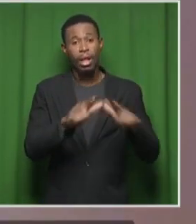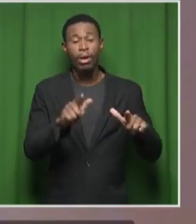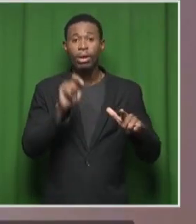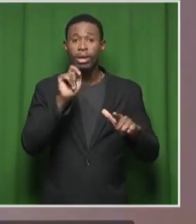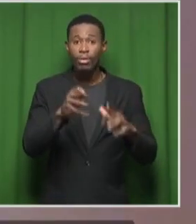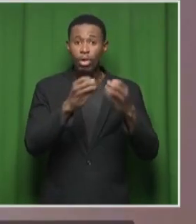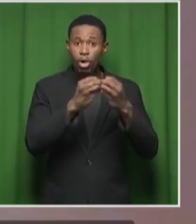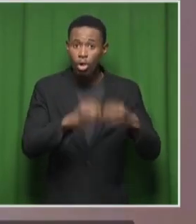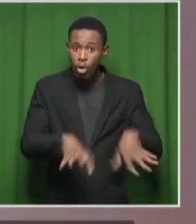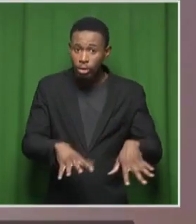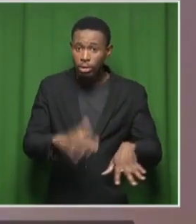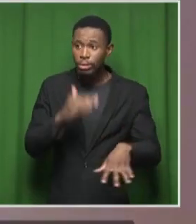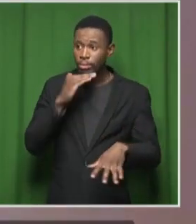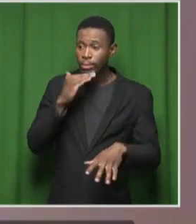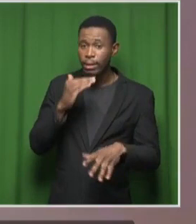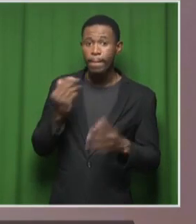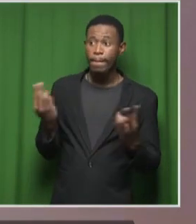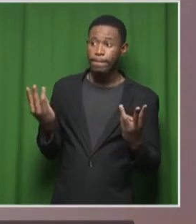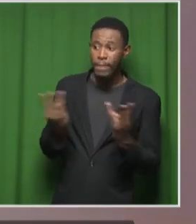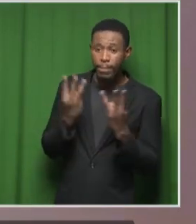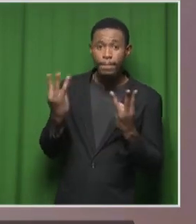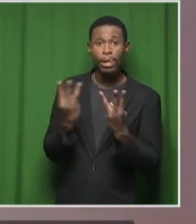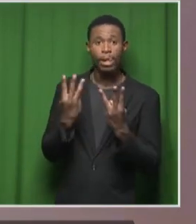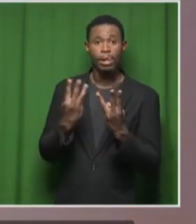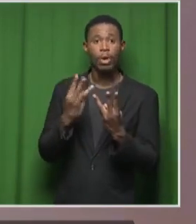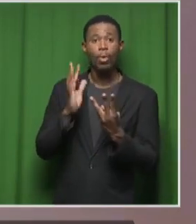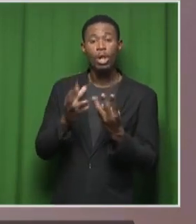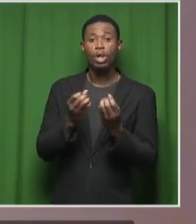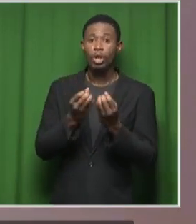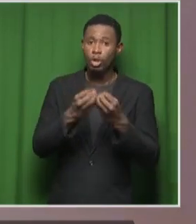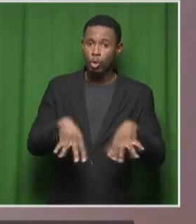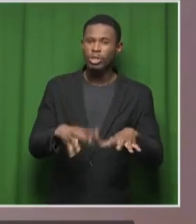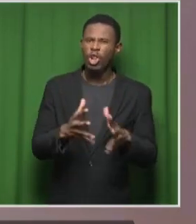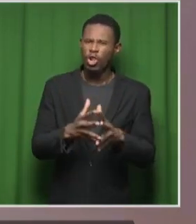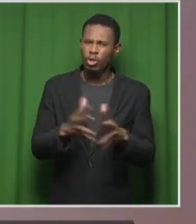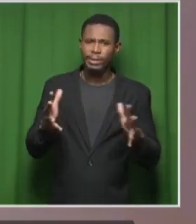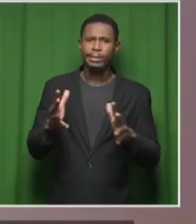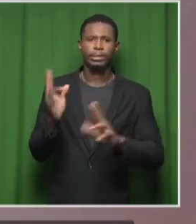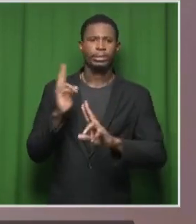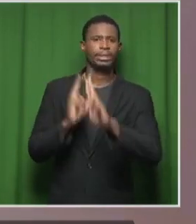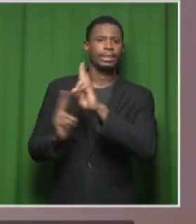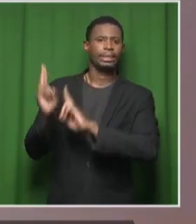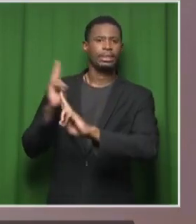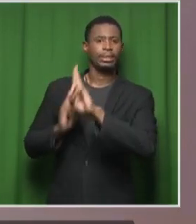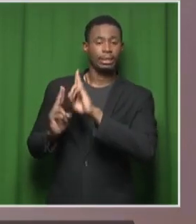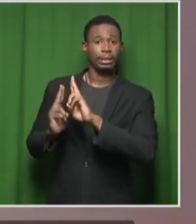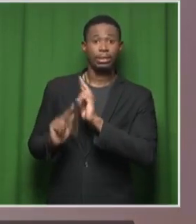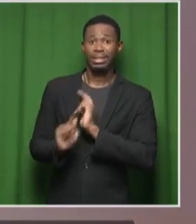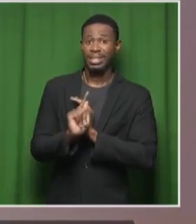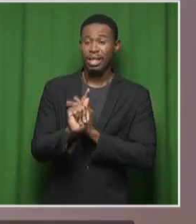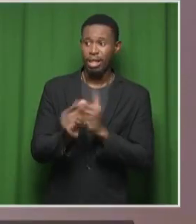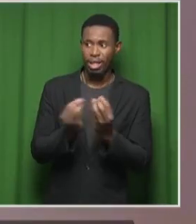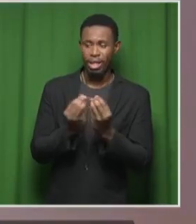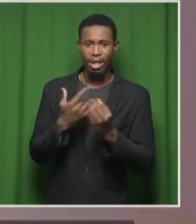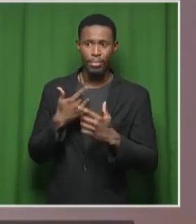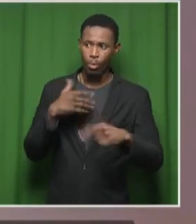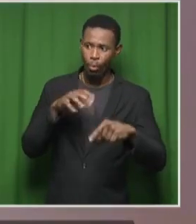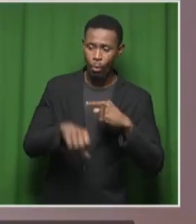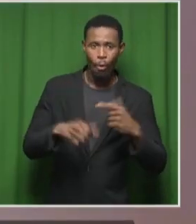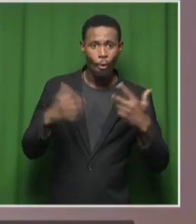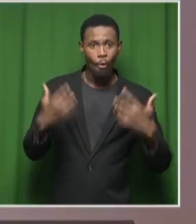humanity, not just us South Africans or Africans, humanity is losing a wealth of heritage. So it's one of the things that I discovered, but